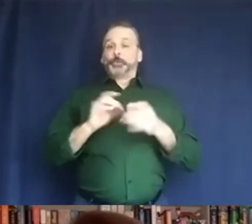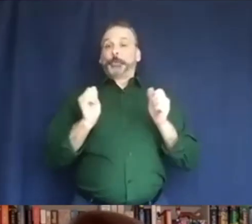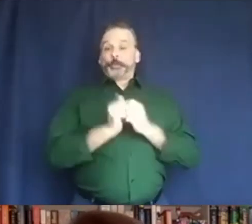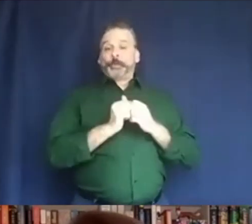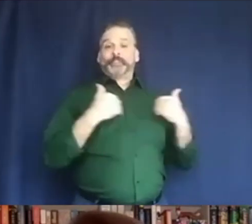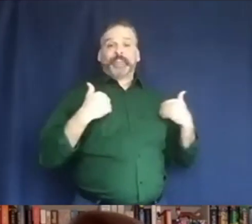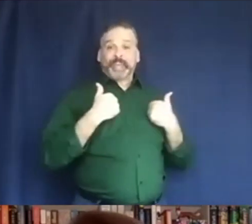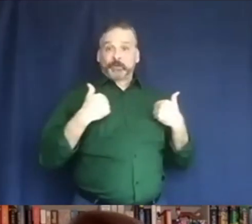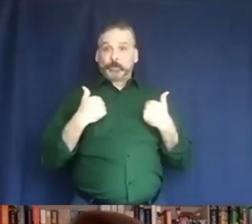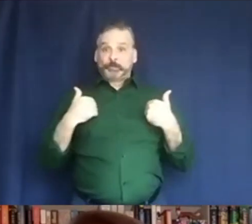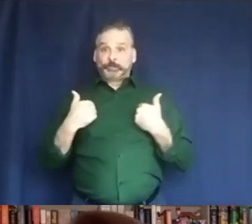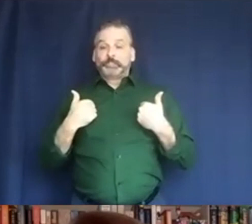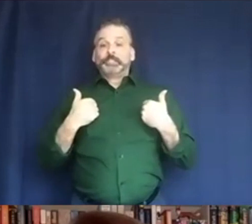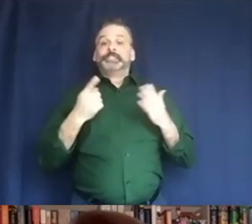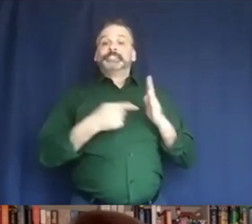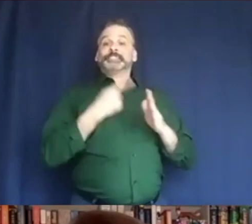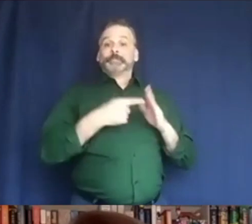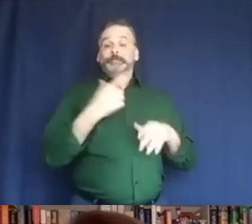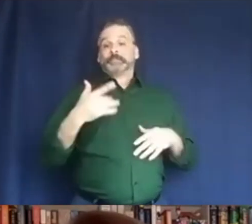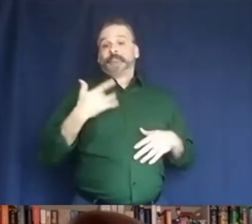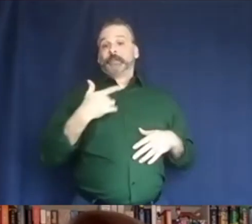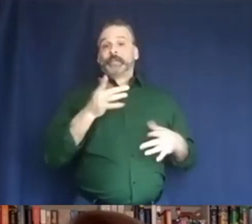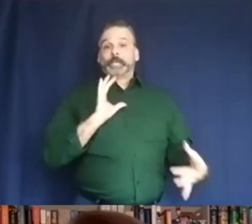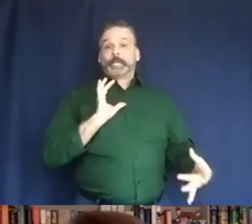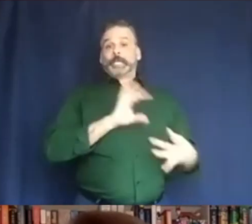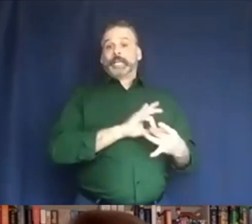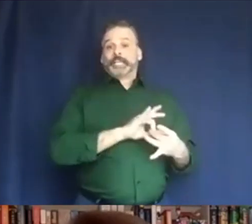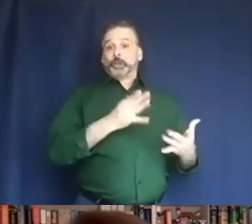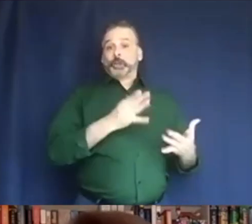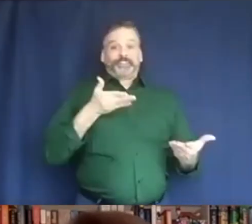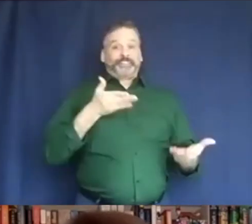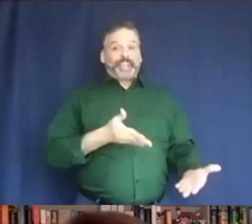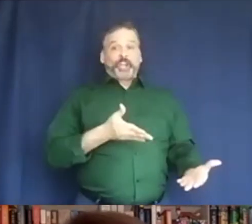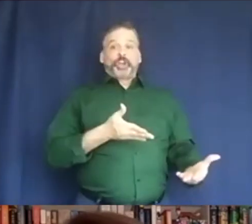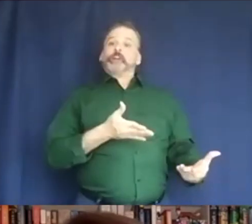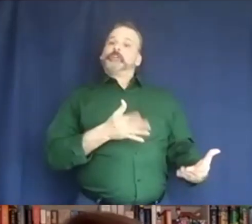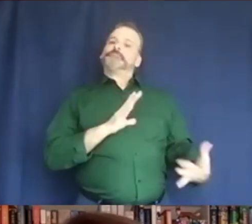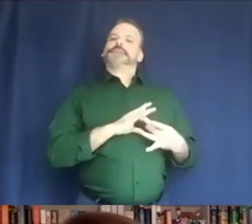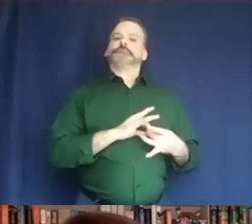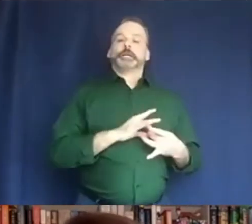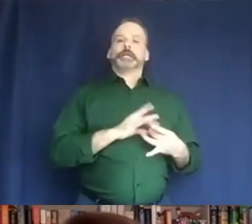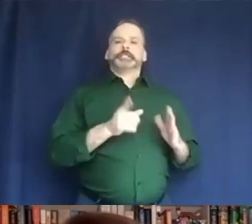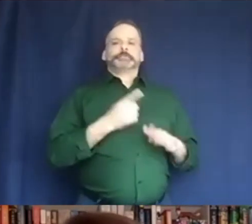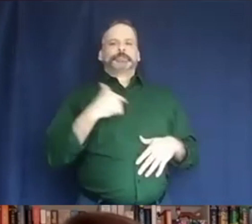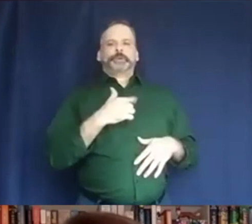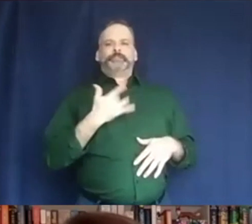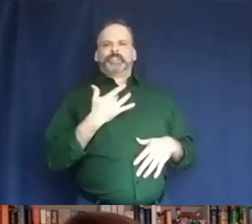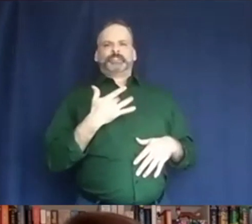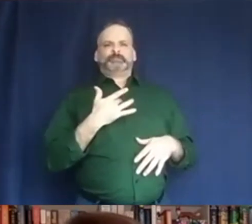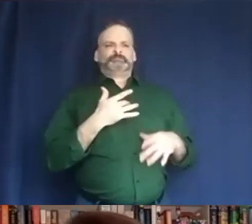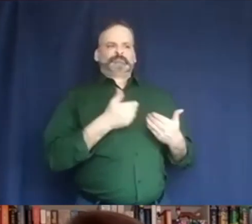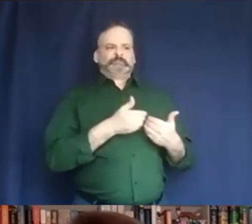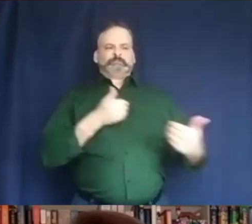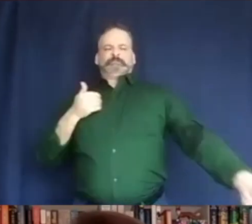and sometimes feel that connection is already there and very close. And then sometimes we feel this wide chasm,